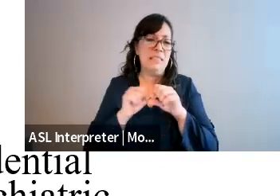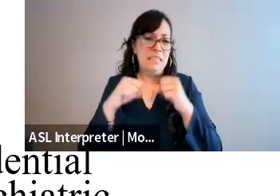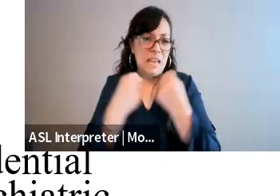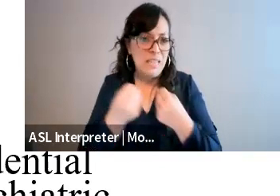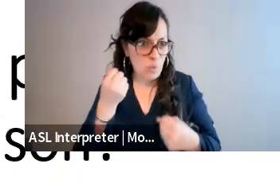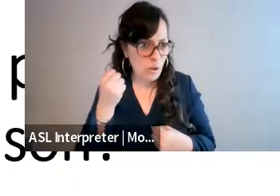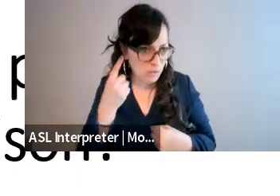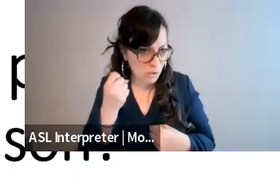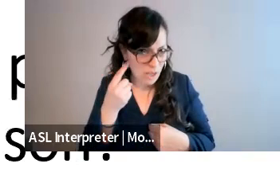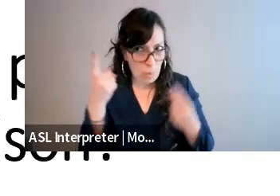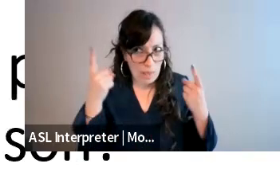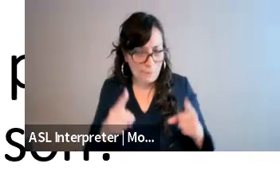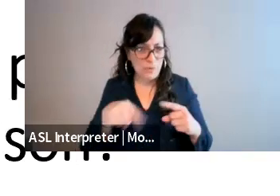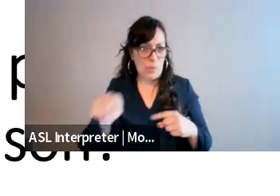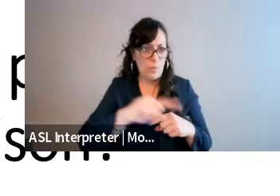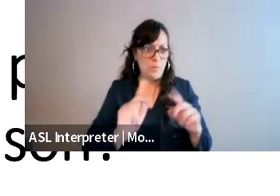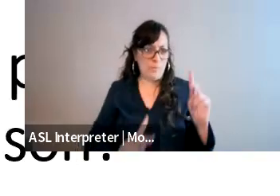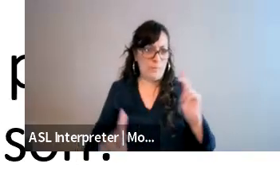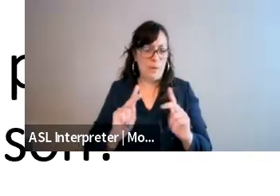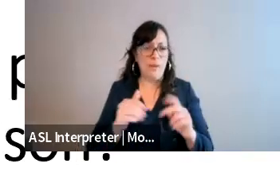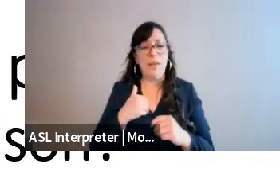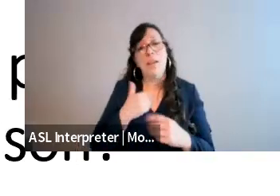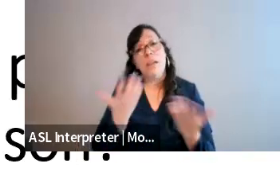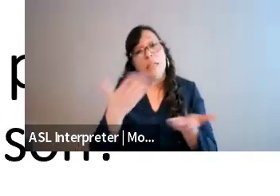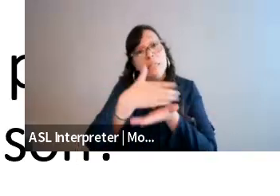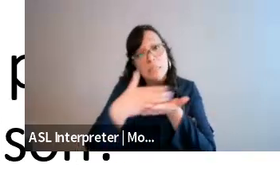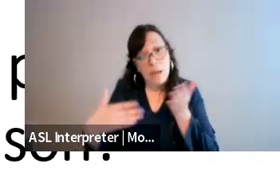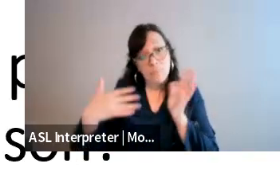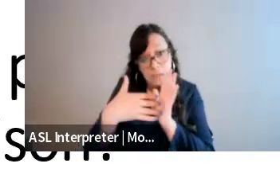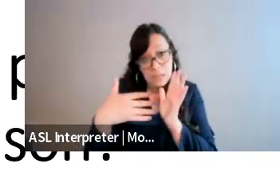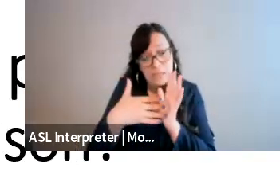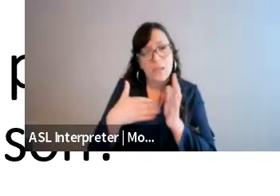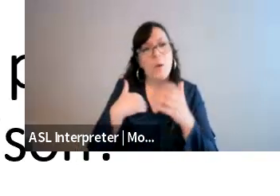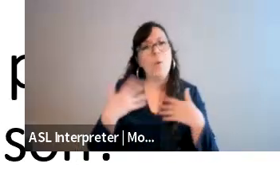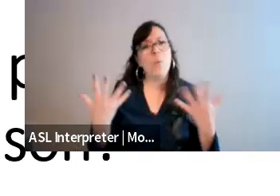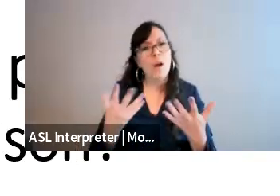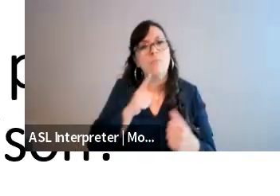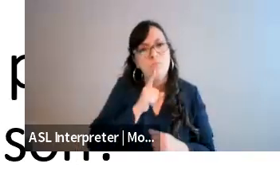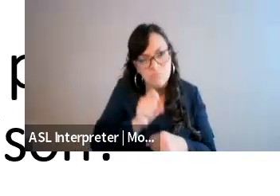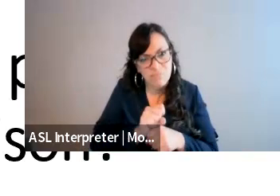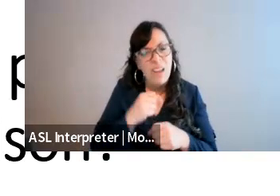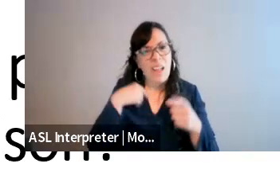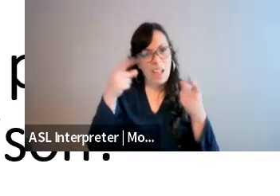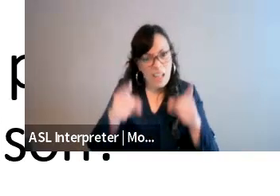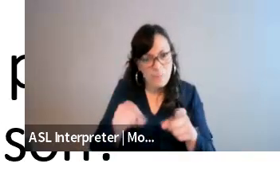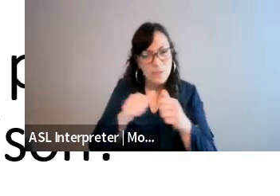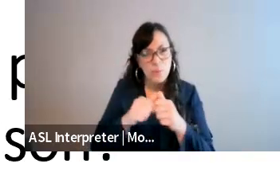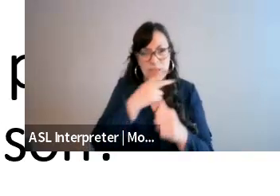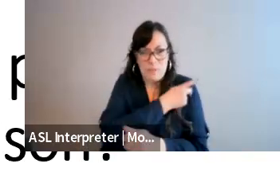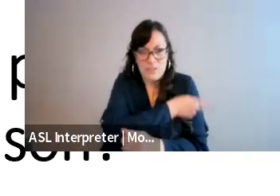with. So now there have been some studies done. What actually happened to these discharged